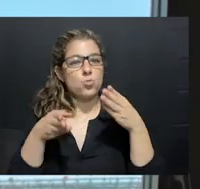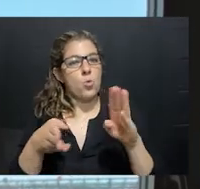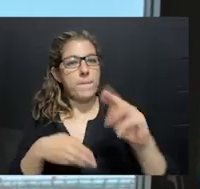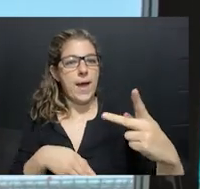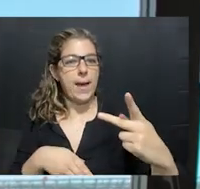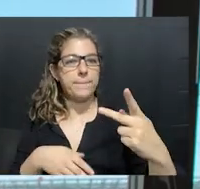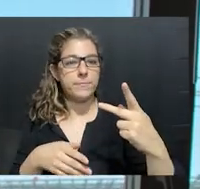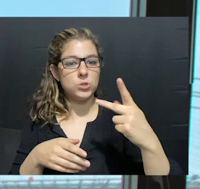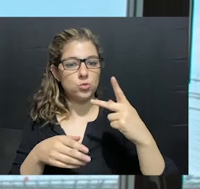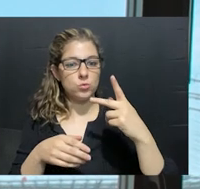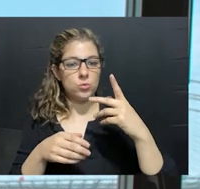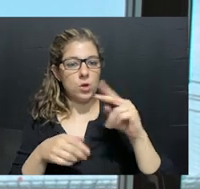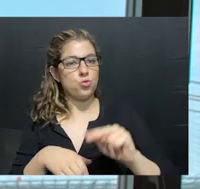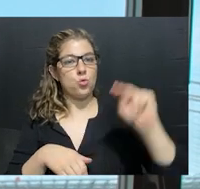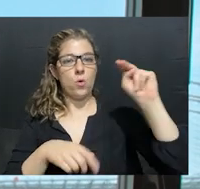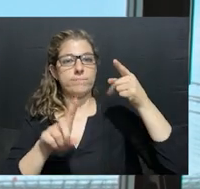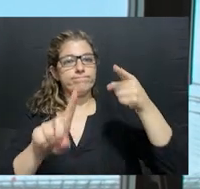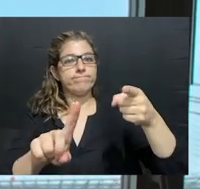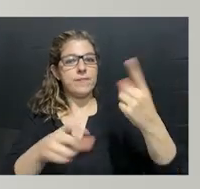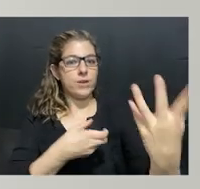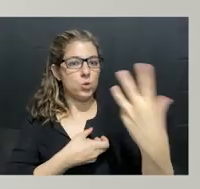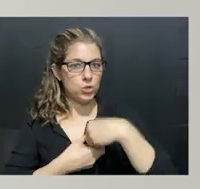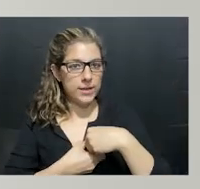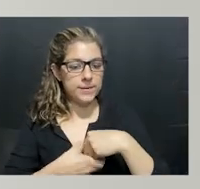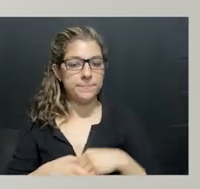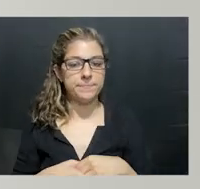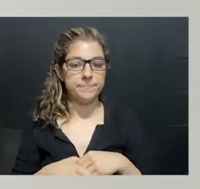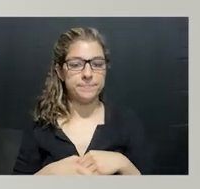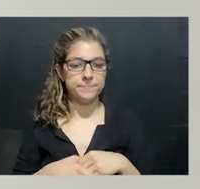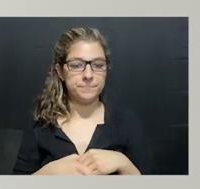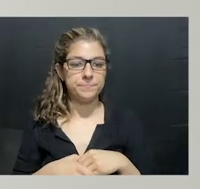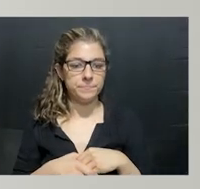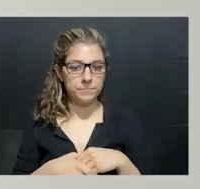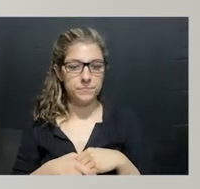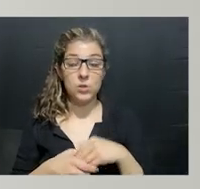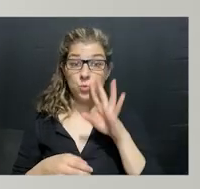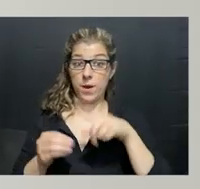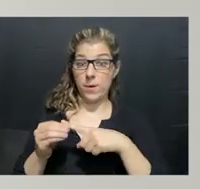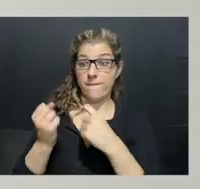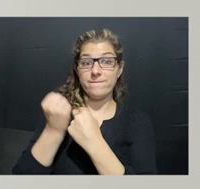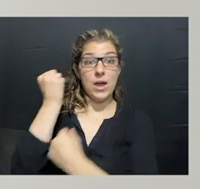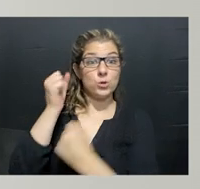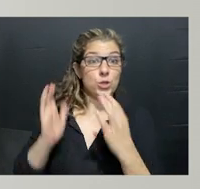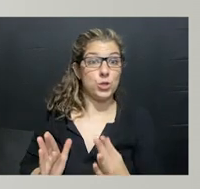roadmaps towards a North Star of inclusion. You know, you talk about the